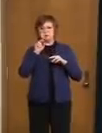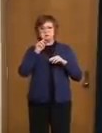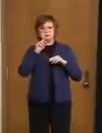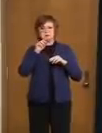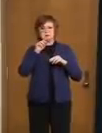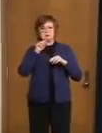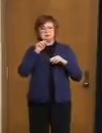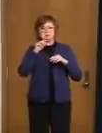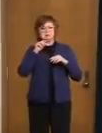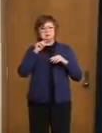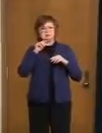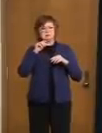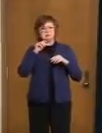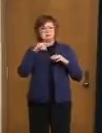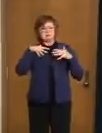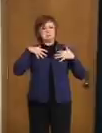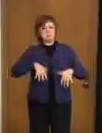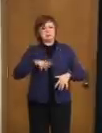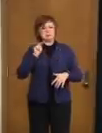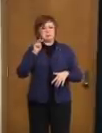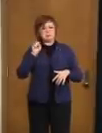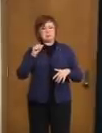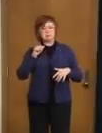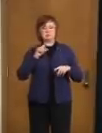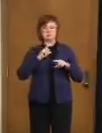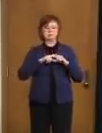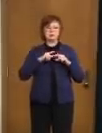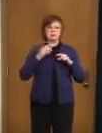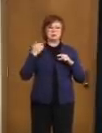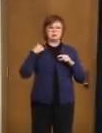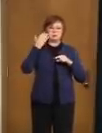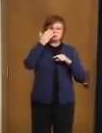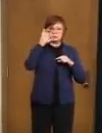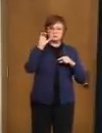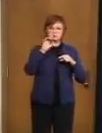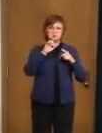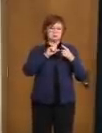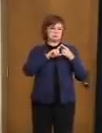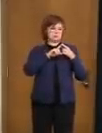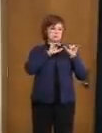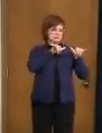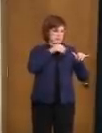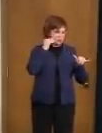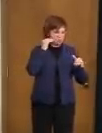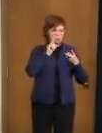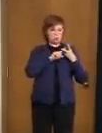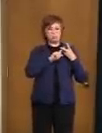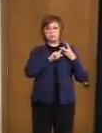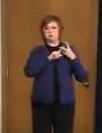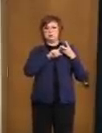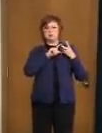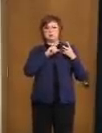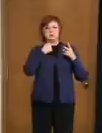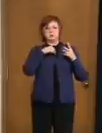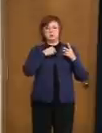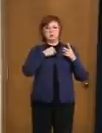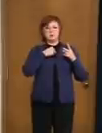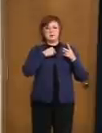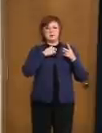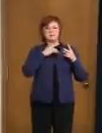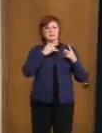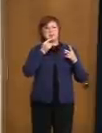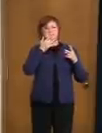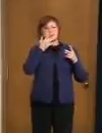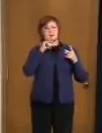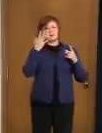to perform a significant sacrifice in sticking to their own household, keeping their outdoor gatherings to a minimum. We're fortunate through that season to have